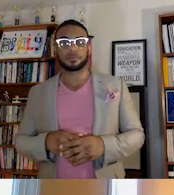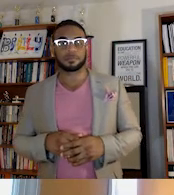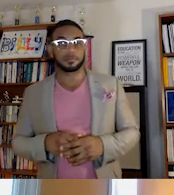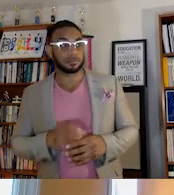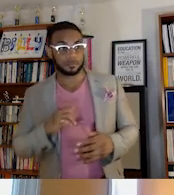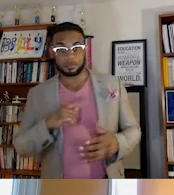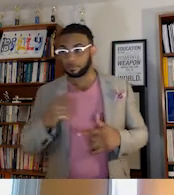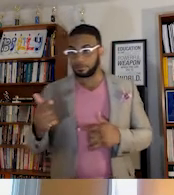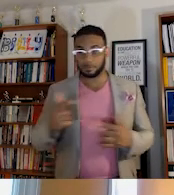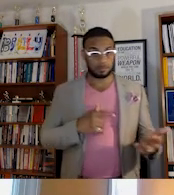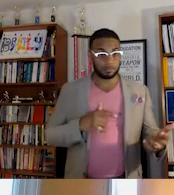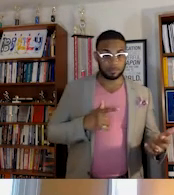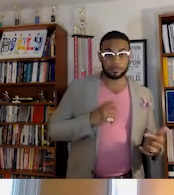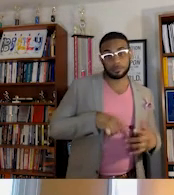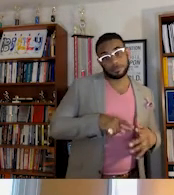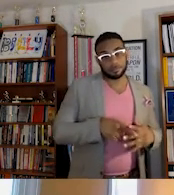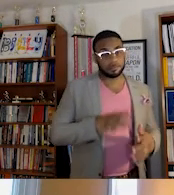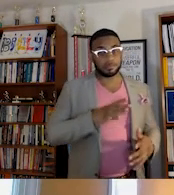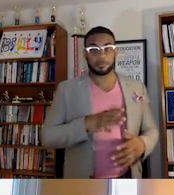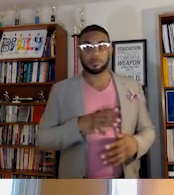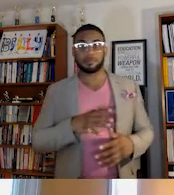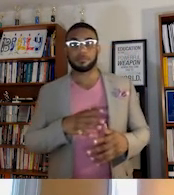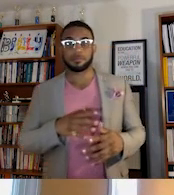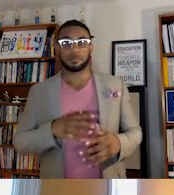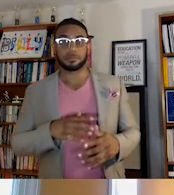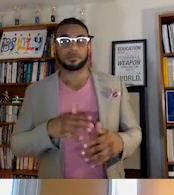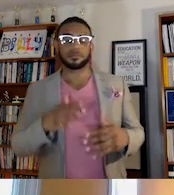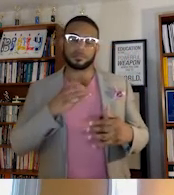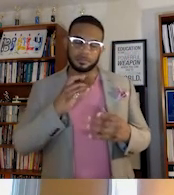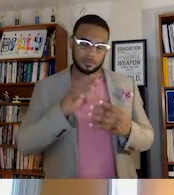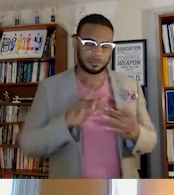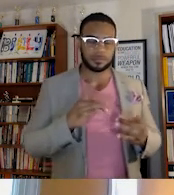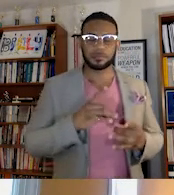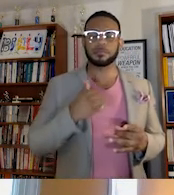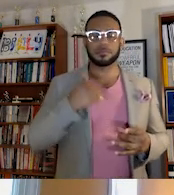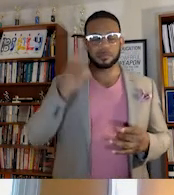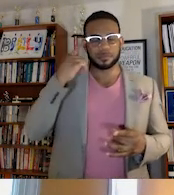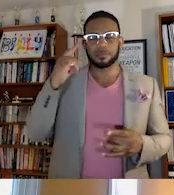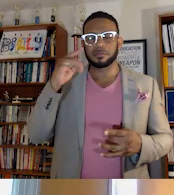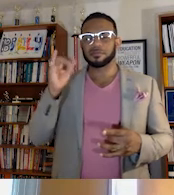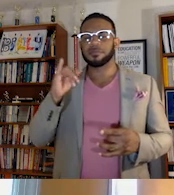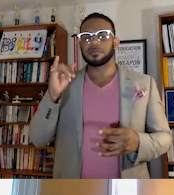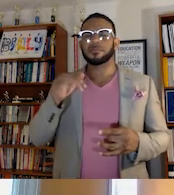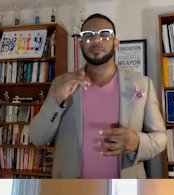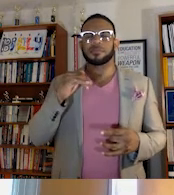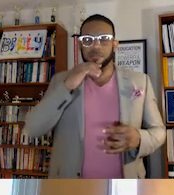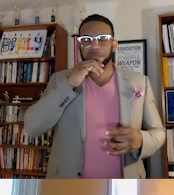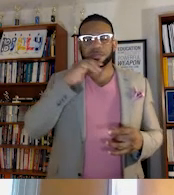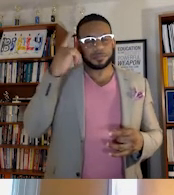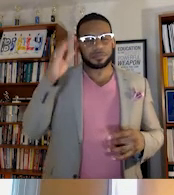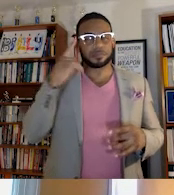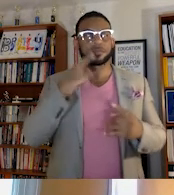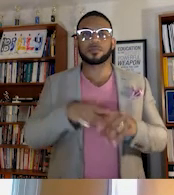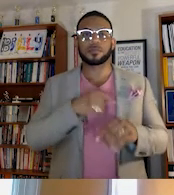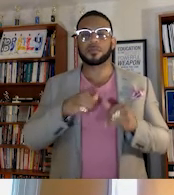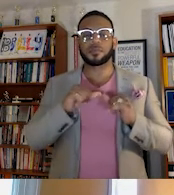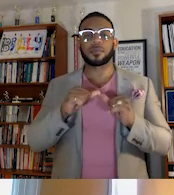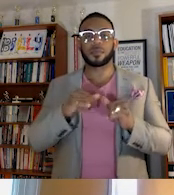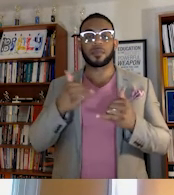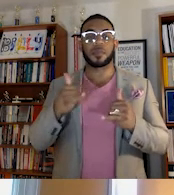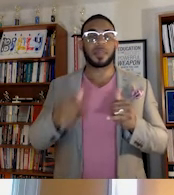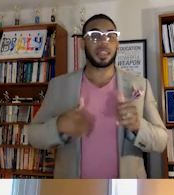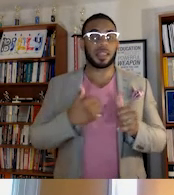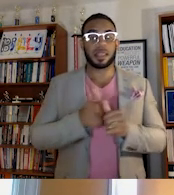Frank, you want to? Well, I'd like to start it. Well, let me say this. I think I don't think, but I know for so long we've been playing catch